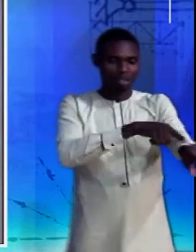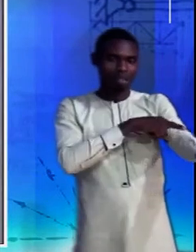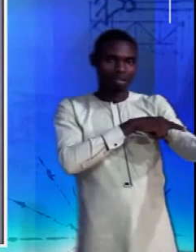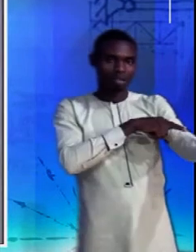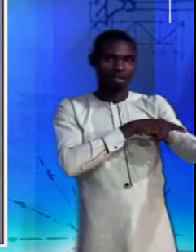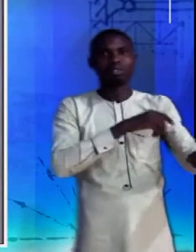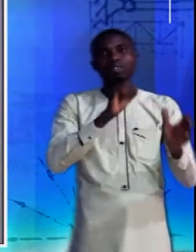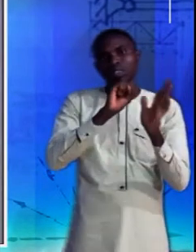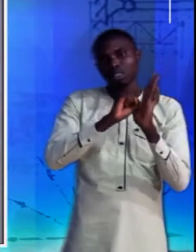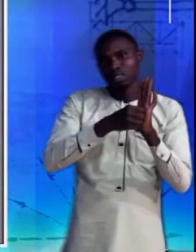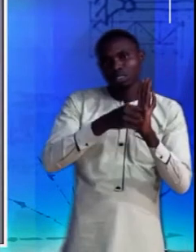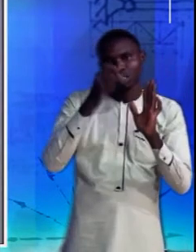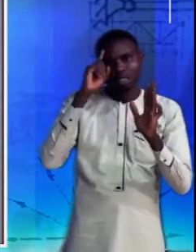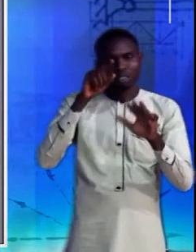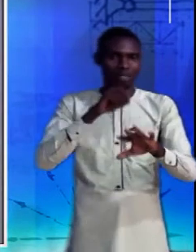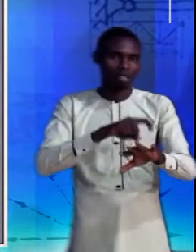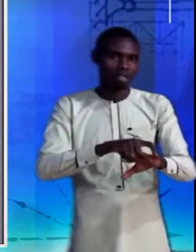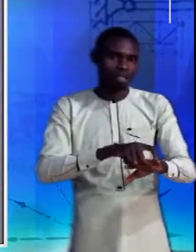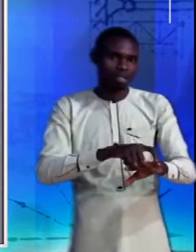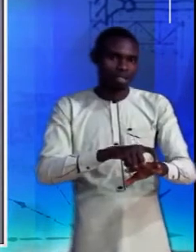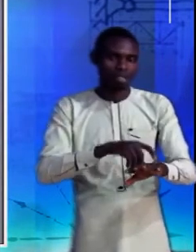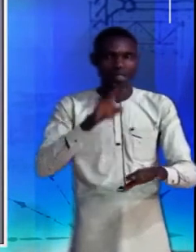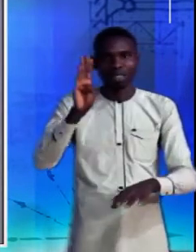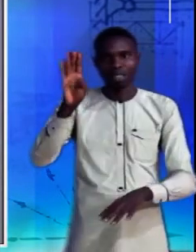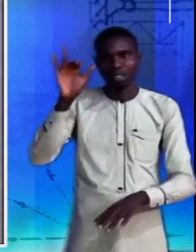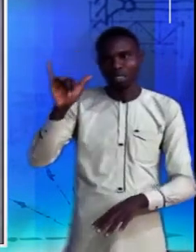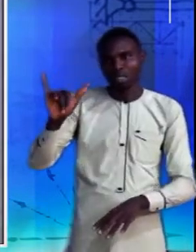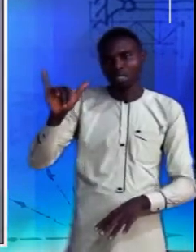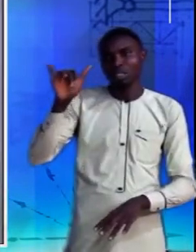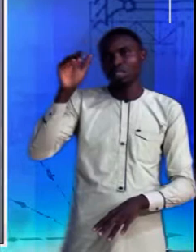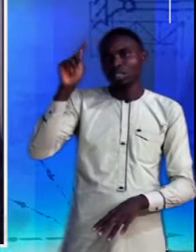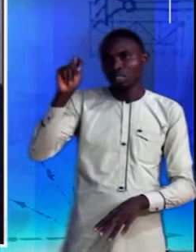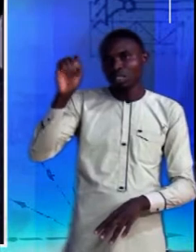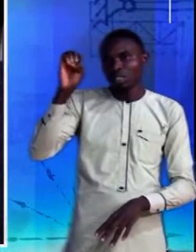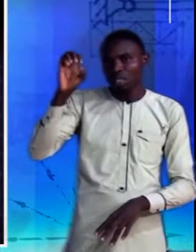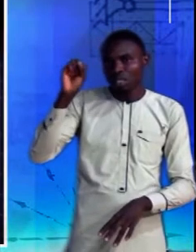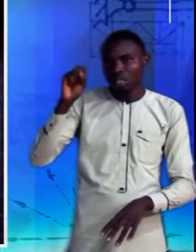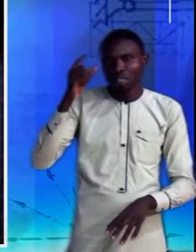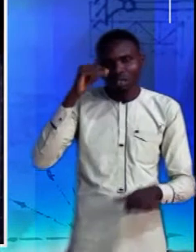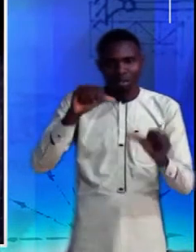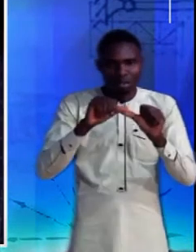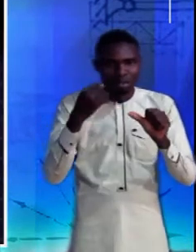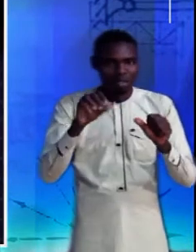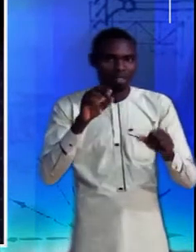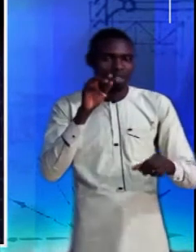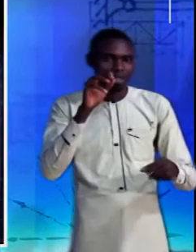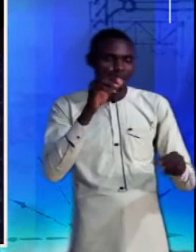it. We have a standard unit which is second. Viewers